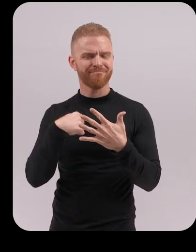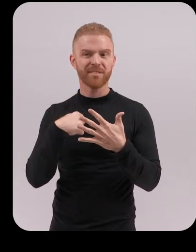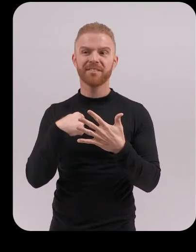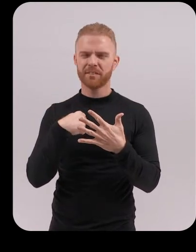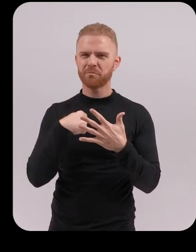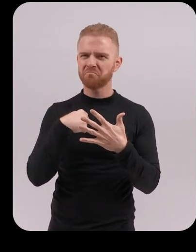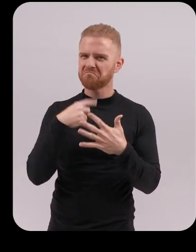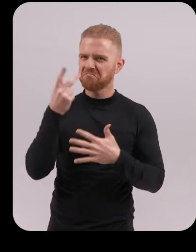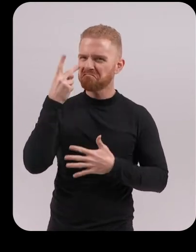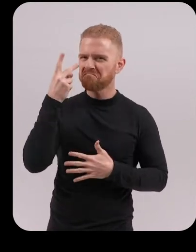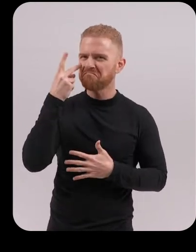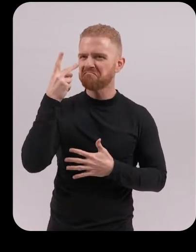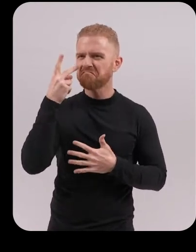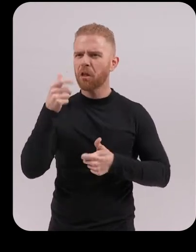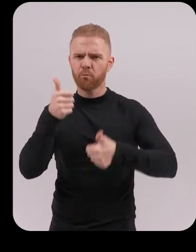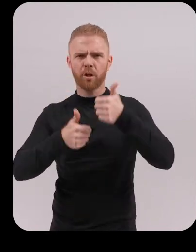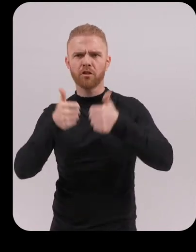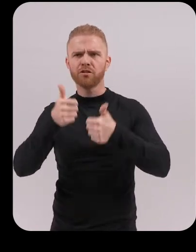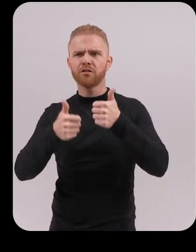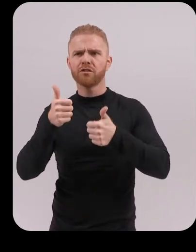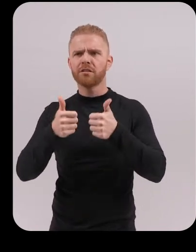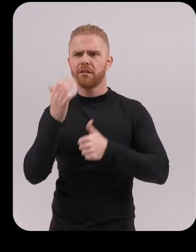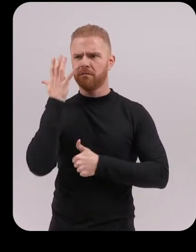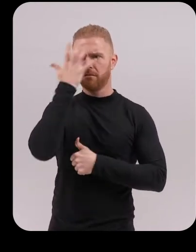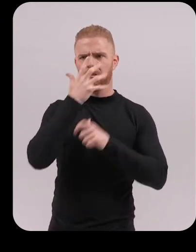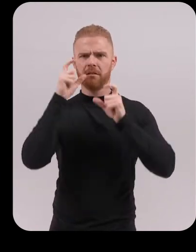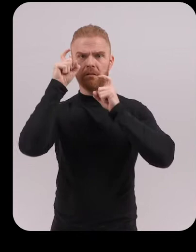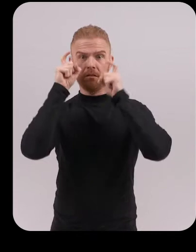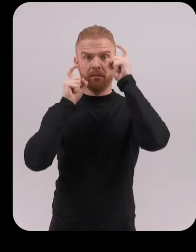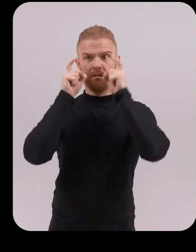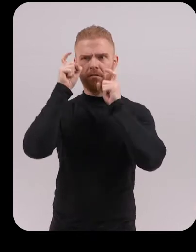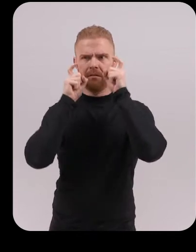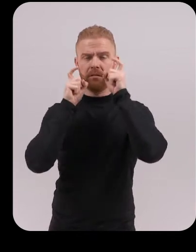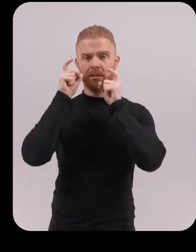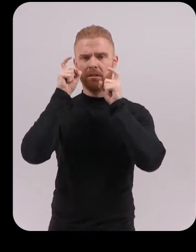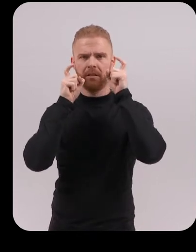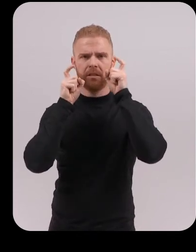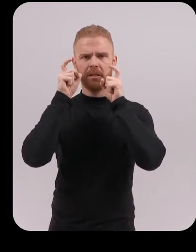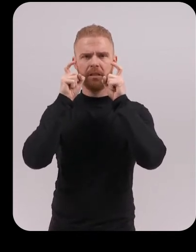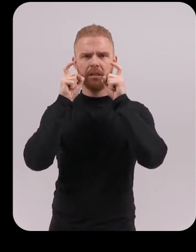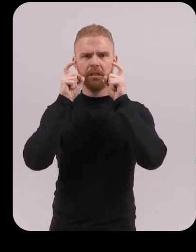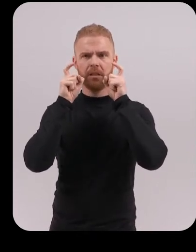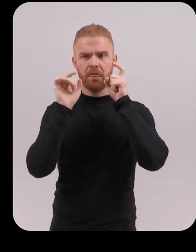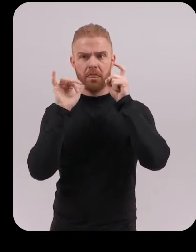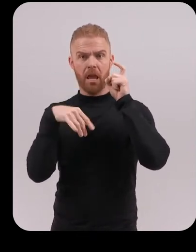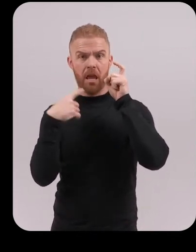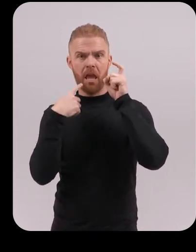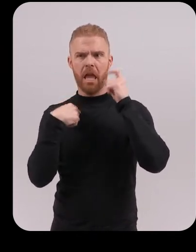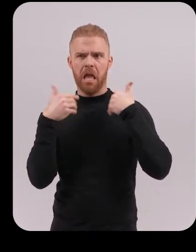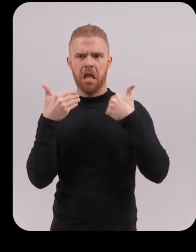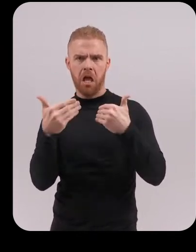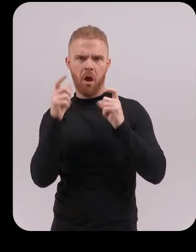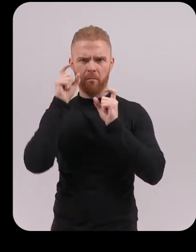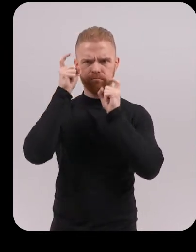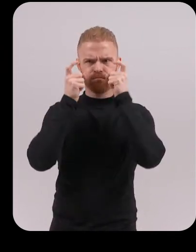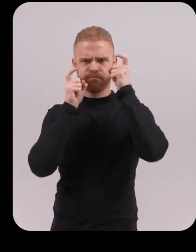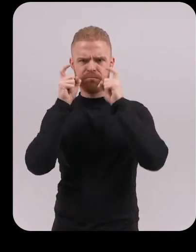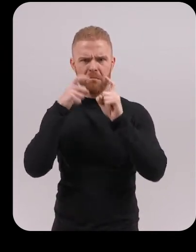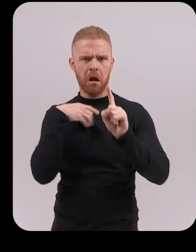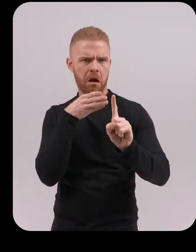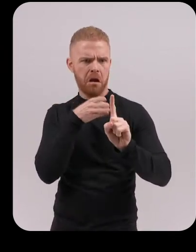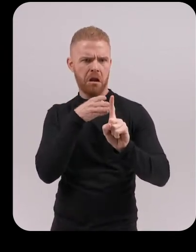which facial gesture I can use most